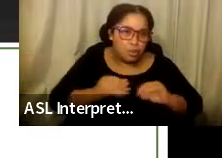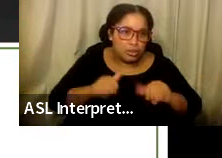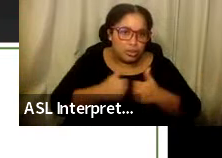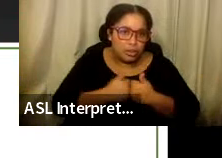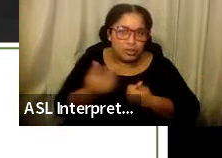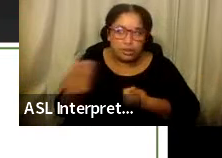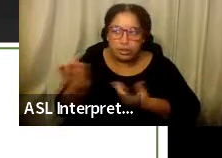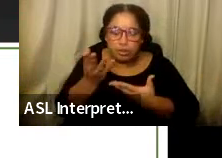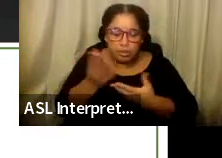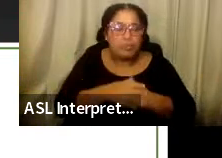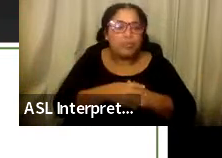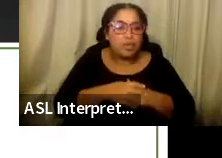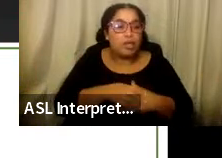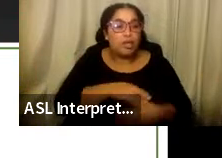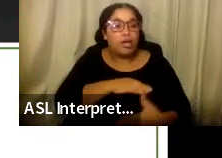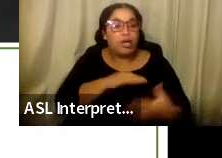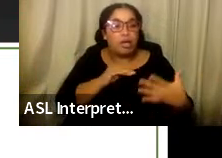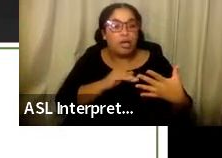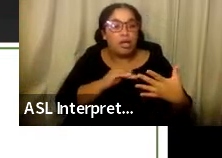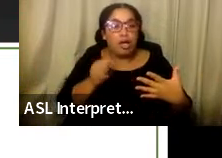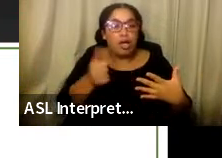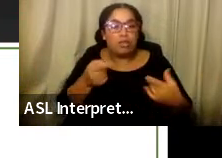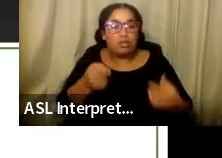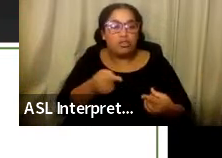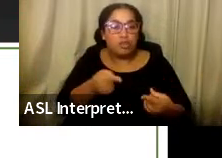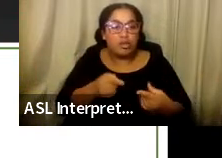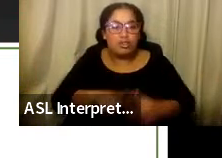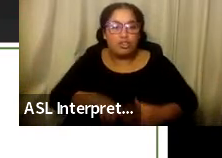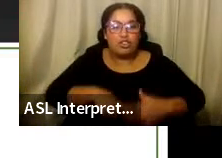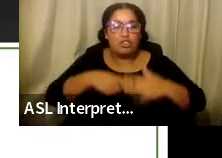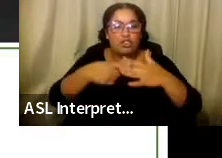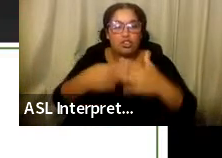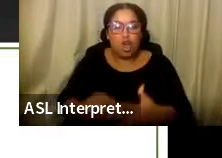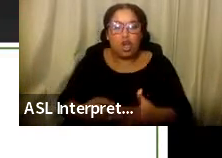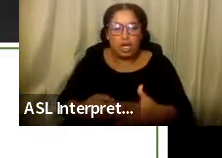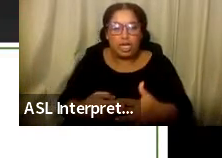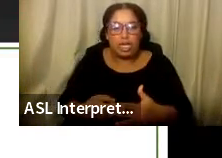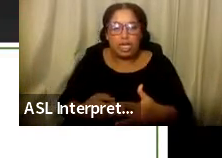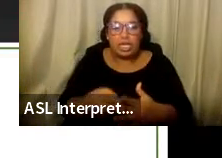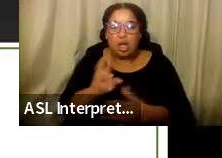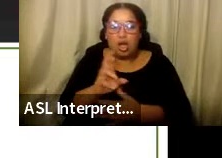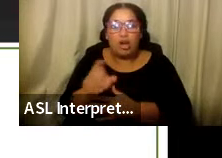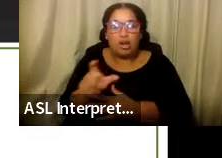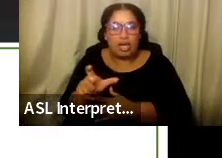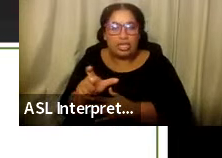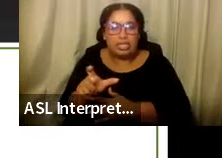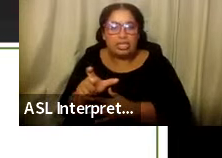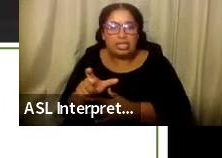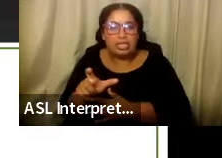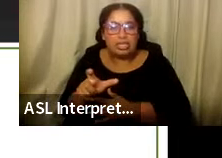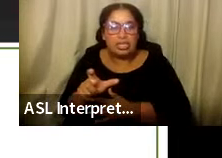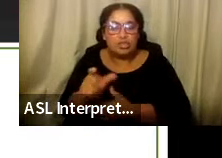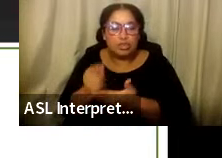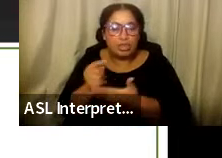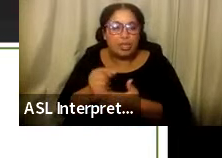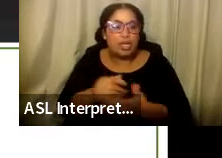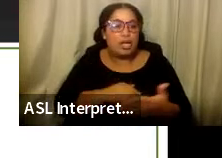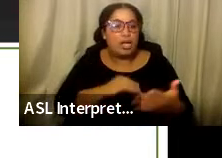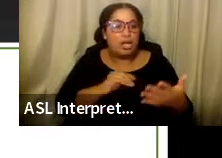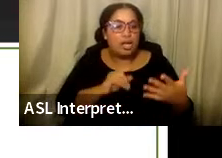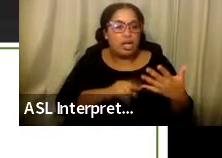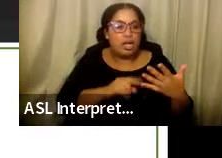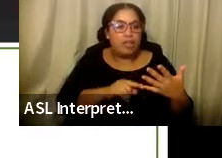reported. Others had difficulty starting the course for a variety of reasons, and very few people had